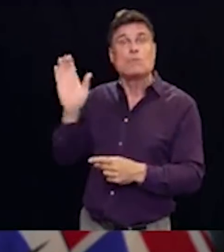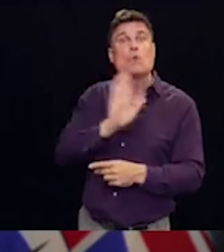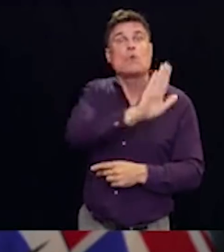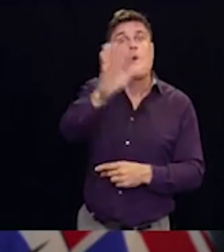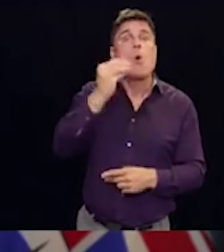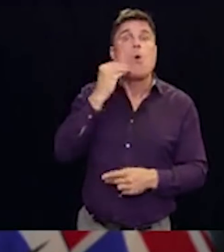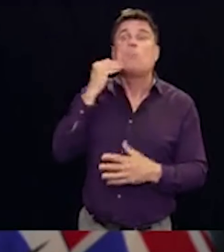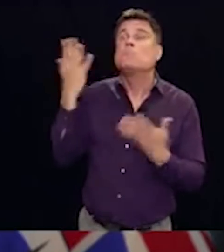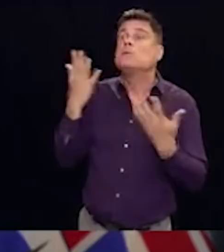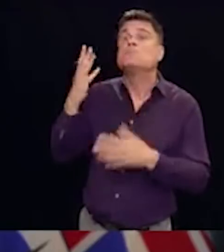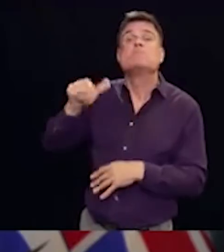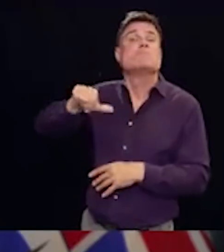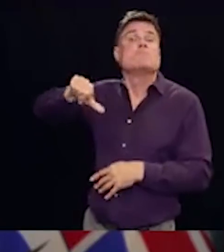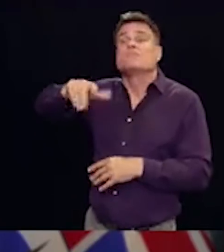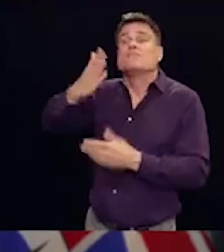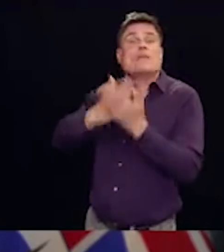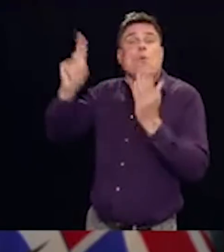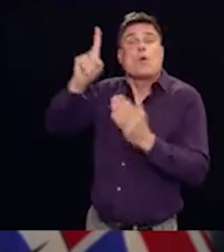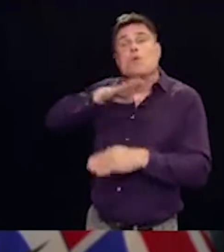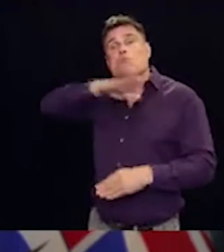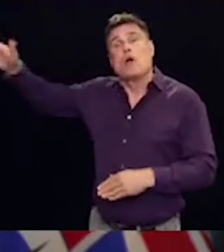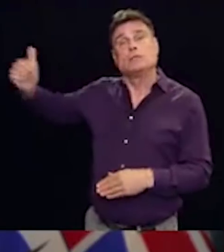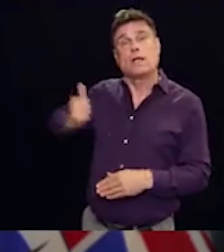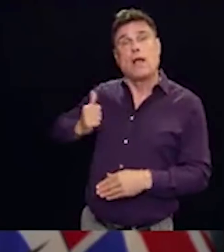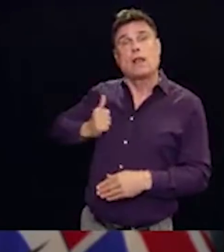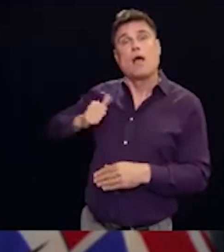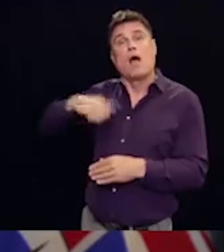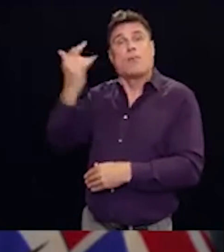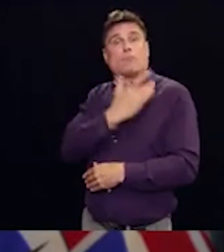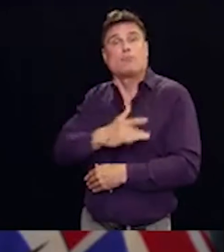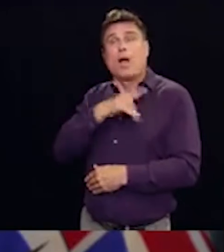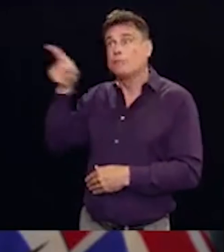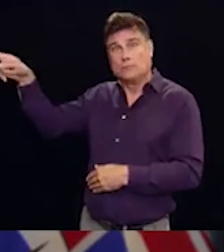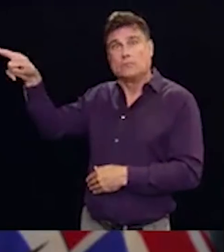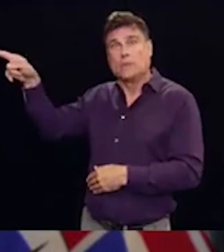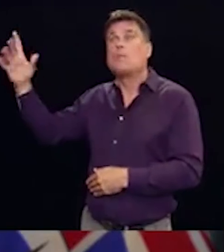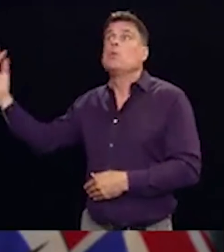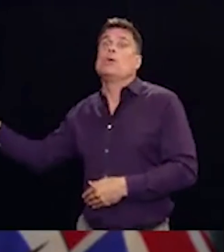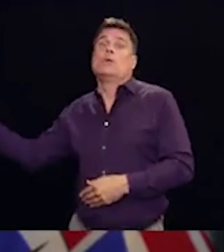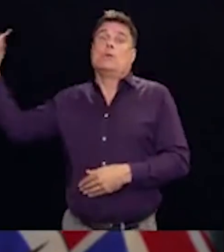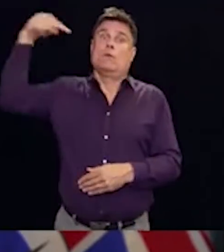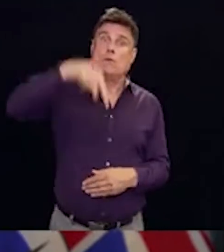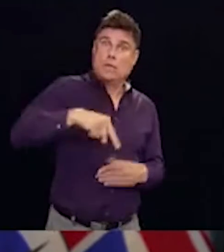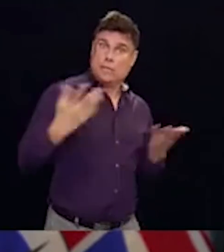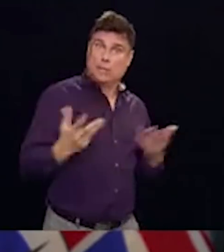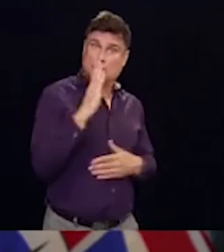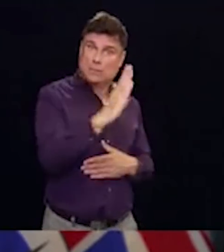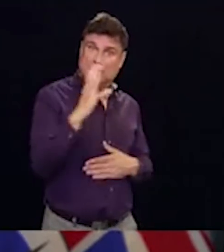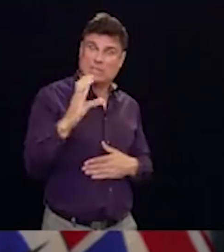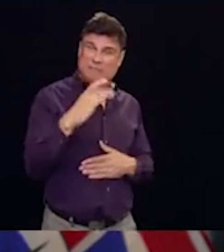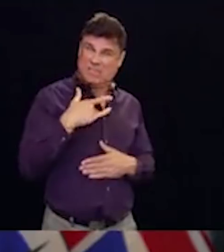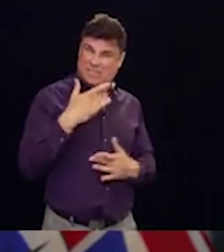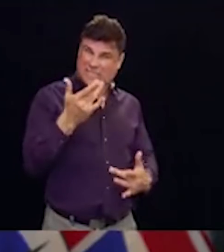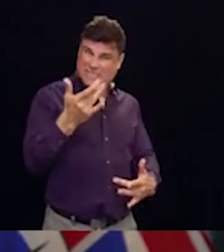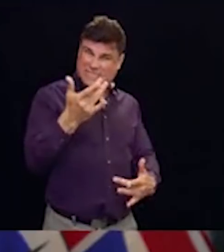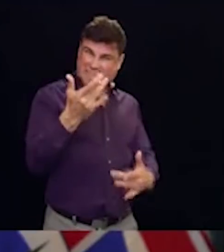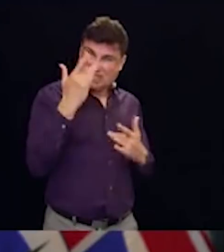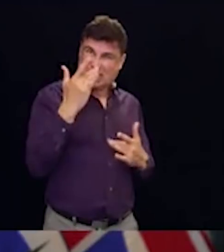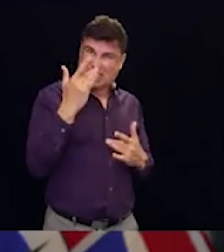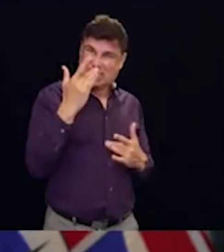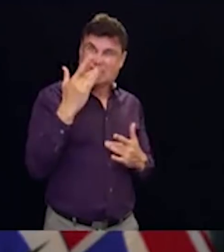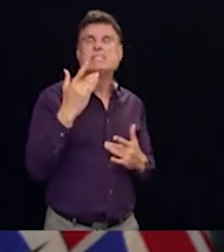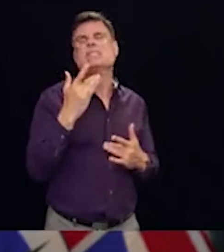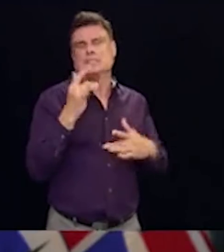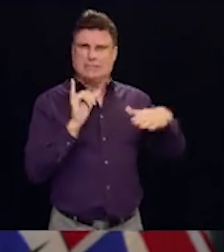Those are things that are important for all of us so that we're not having events that expose people, particularly people who are